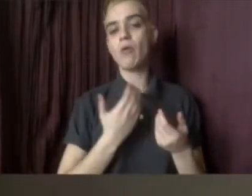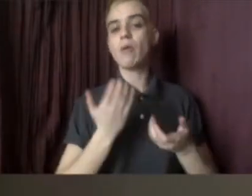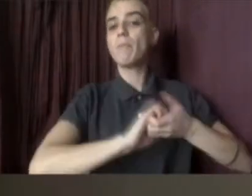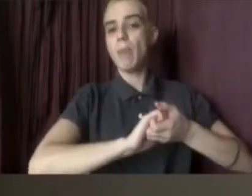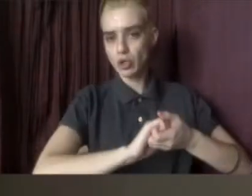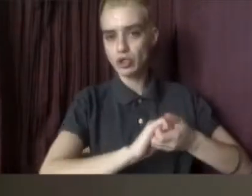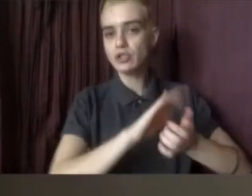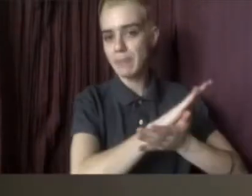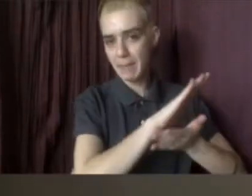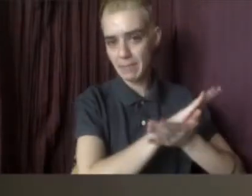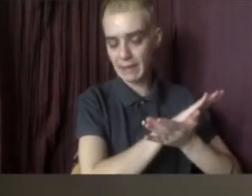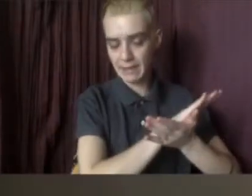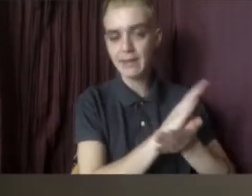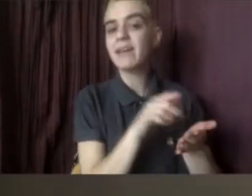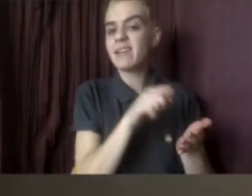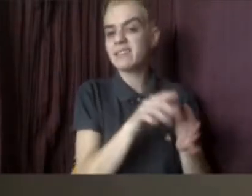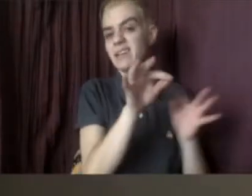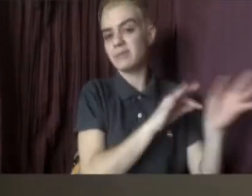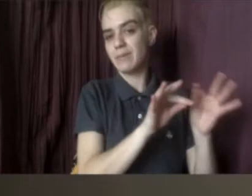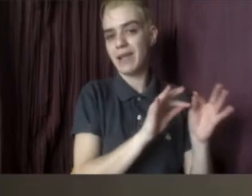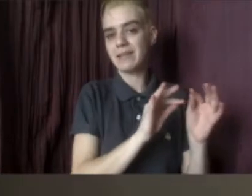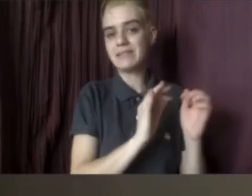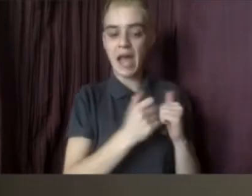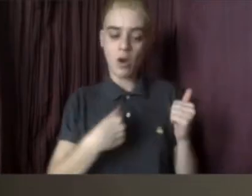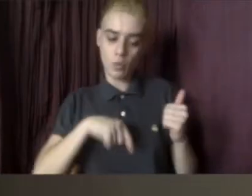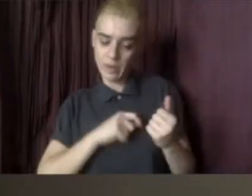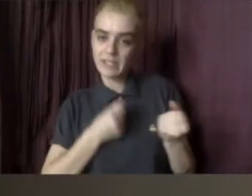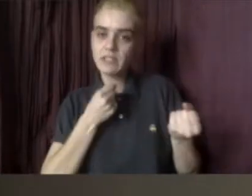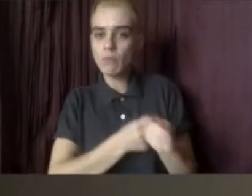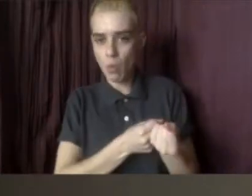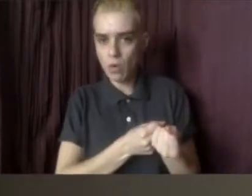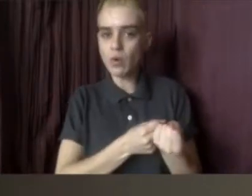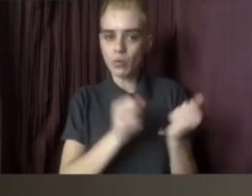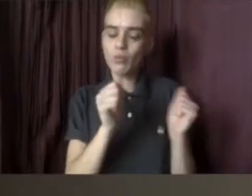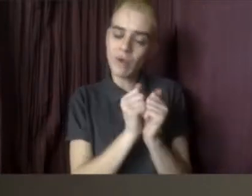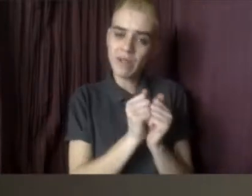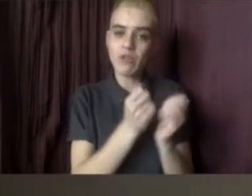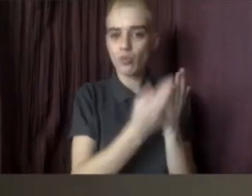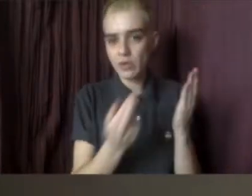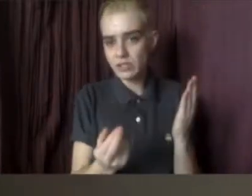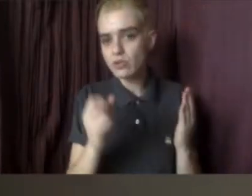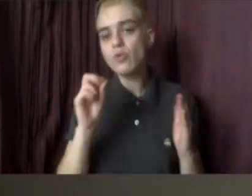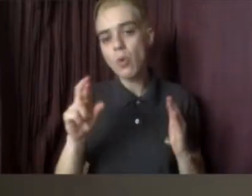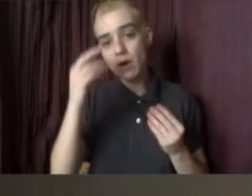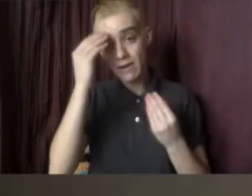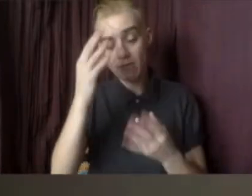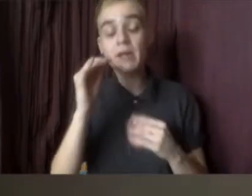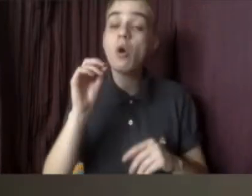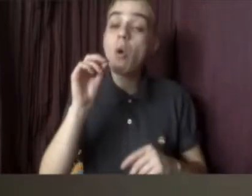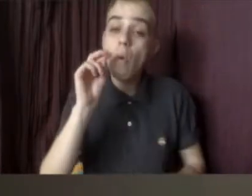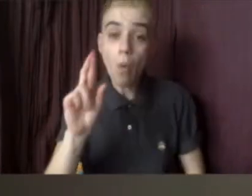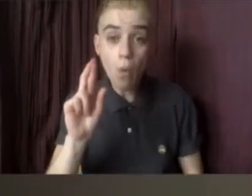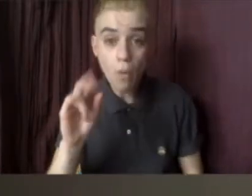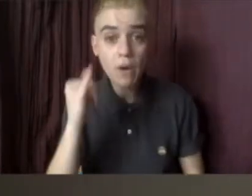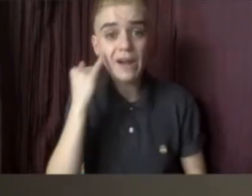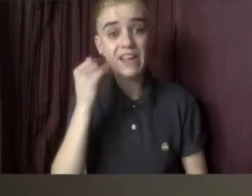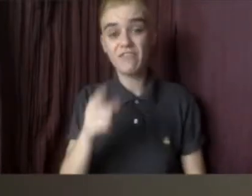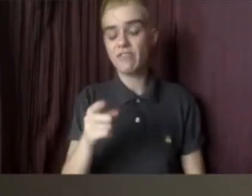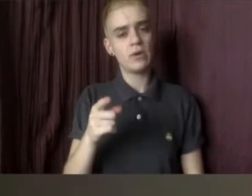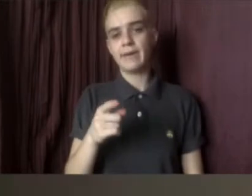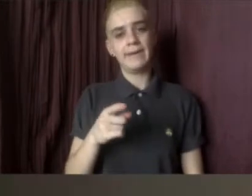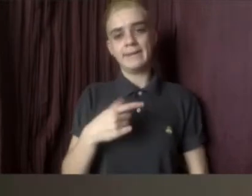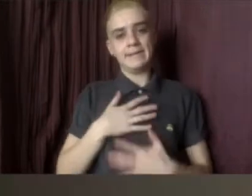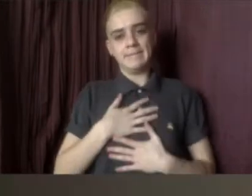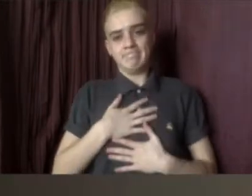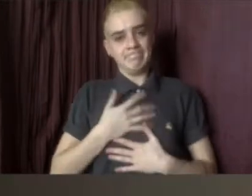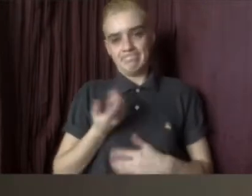you're not able to fully engage on the issue. So the easiest example would be endorsing our voters covenant, which is on our website,